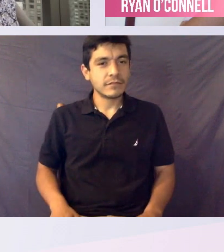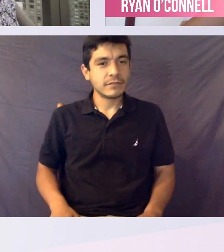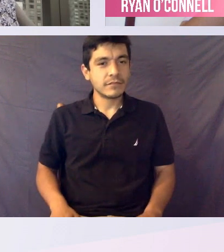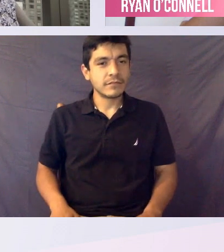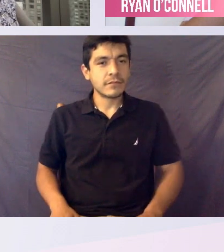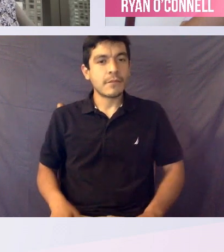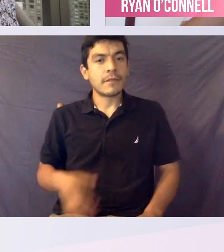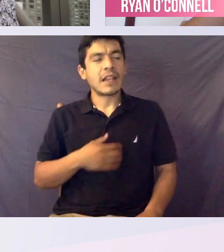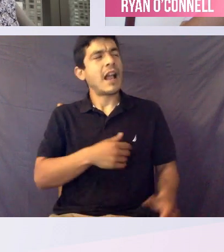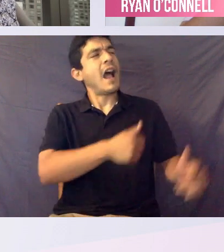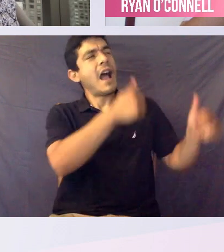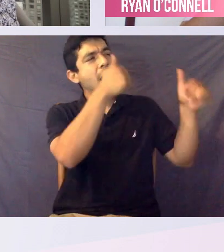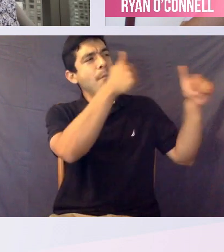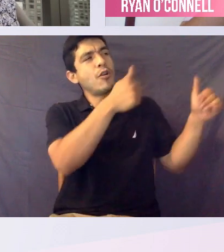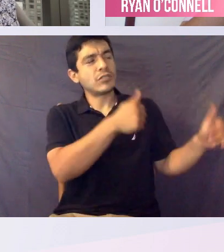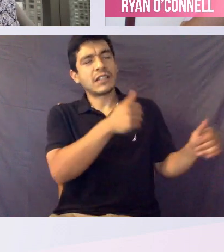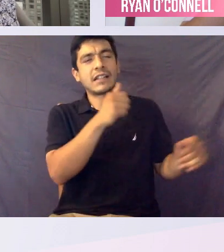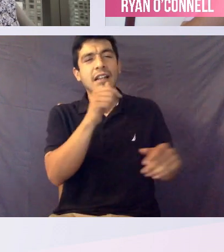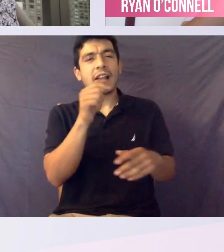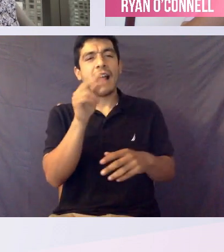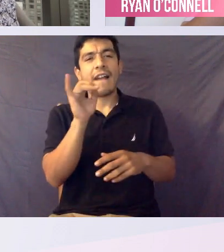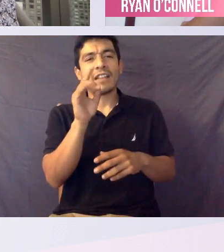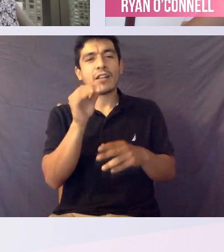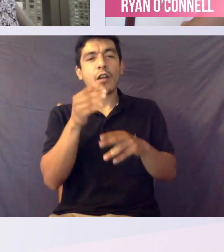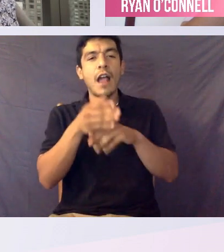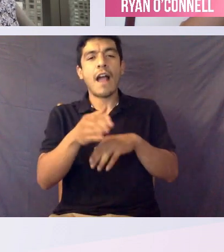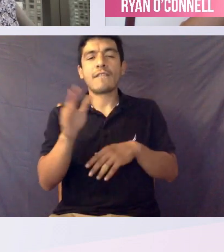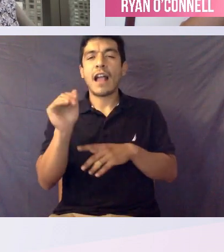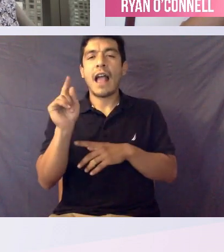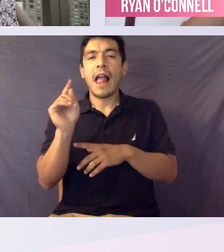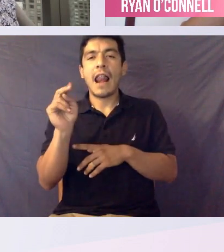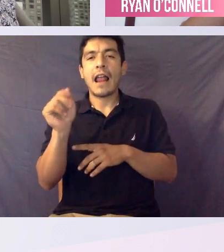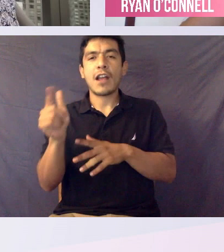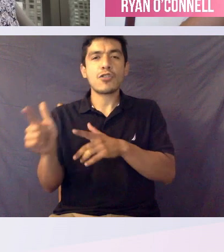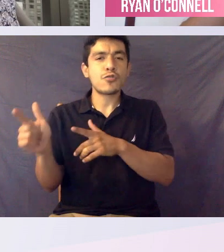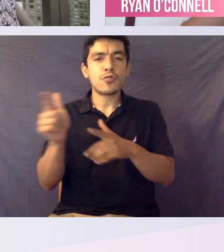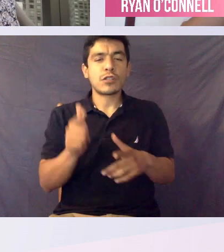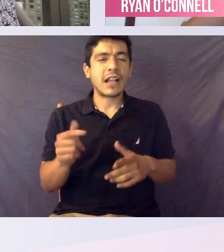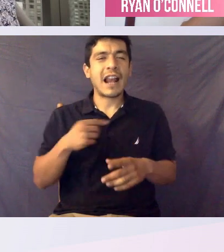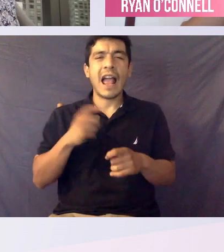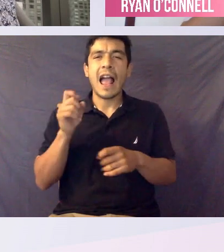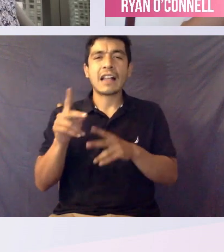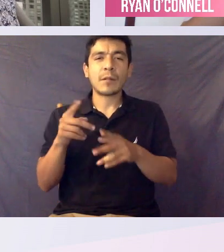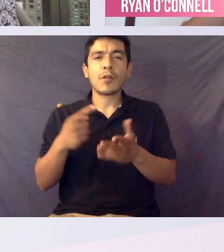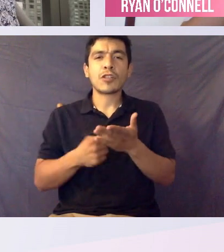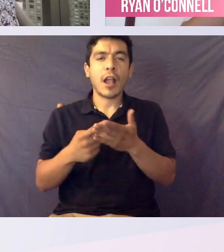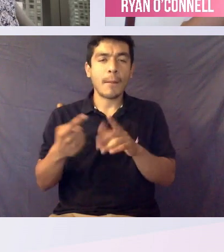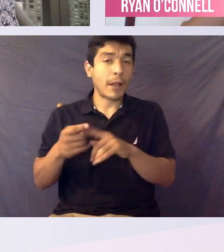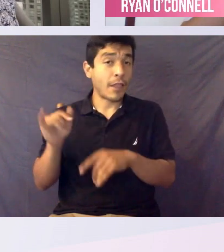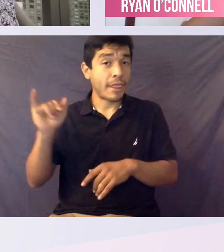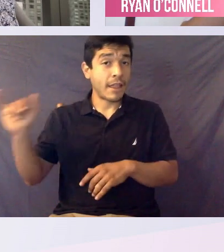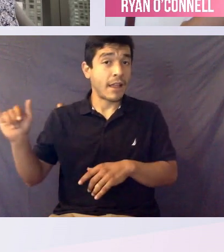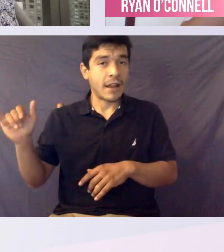and I was asked by many people to talk about it, or to, you know, to talk about this. And what was so interesting about that was